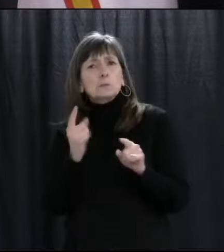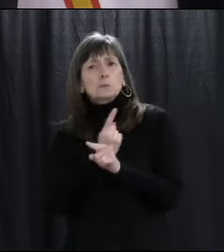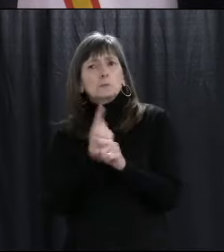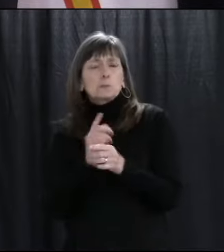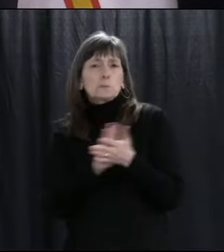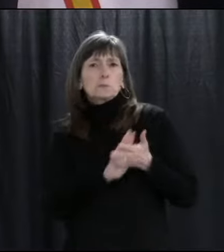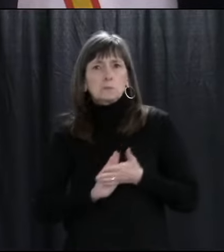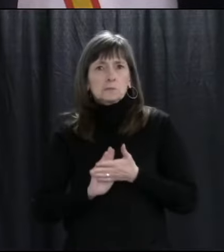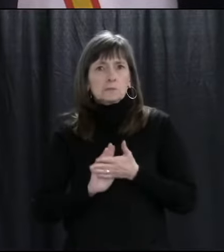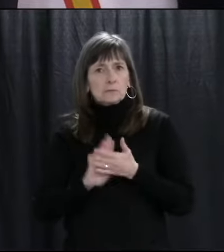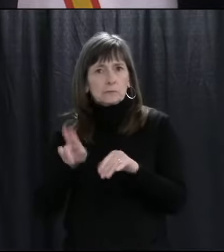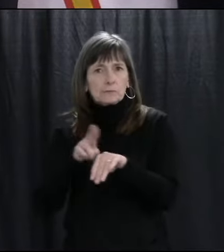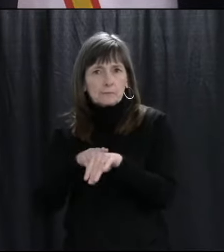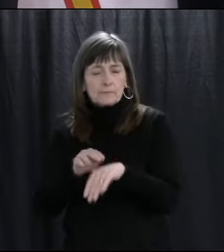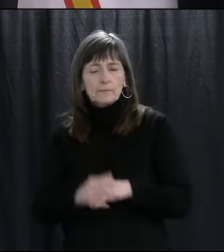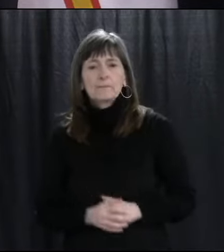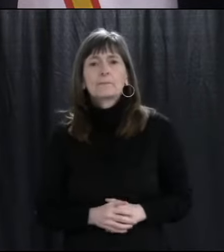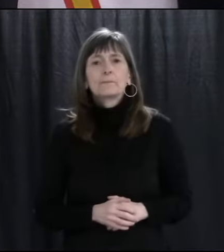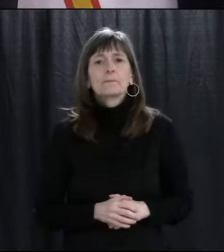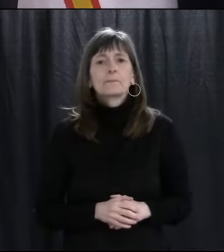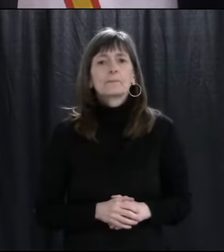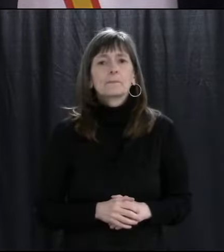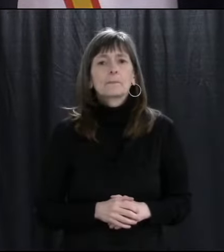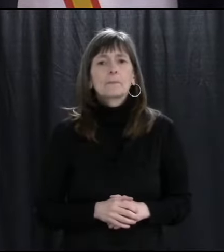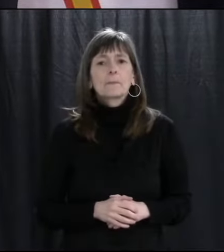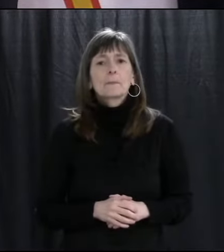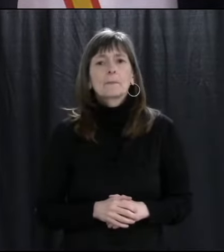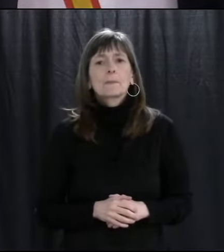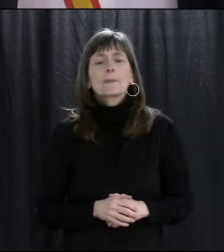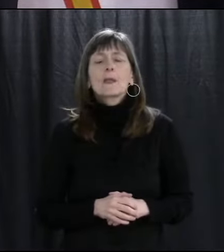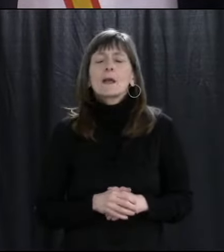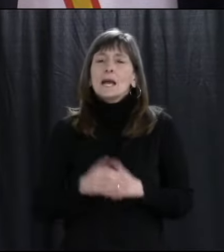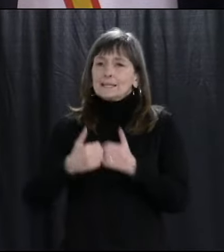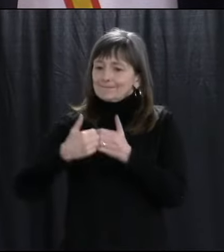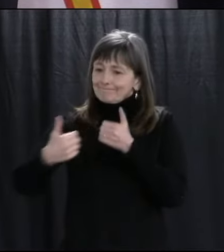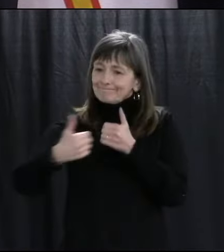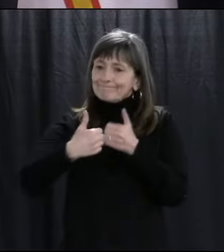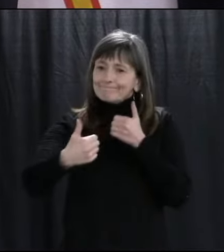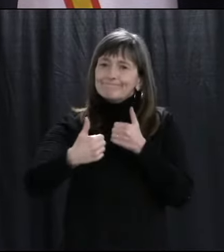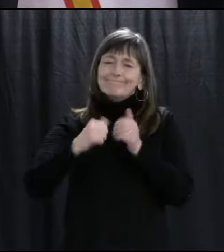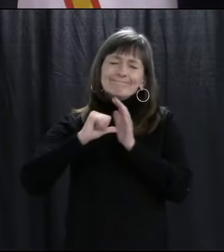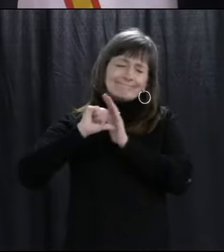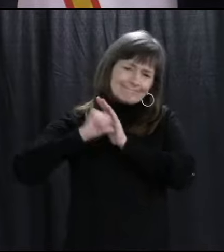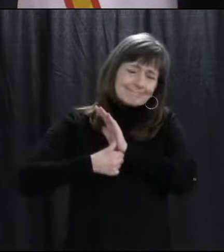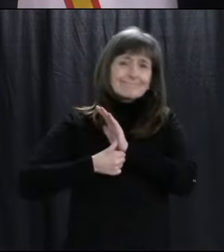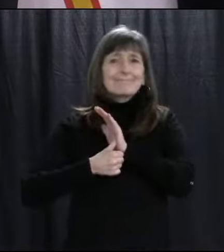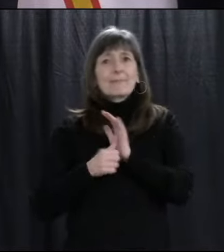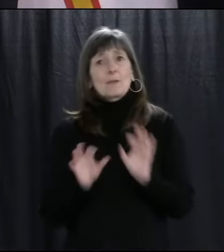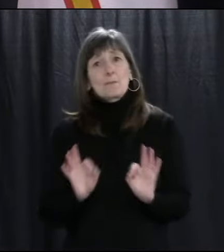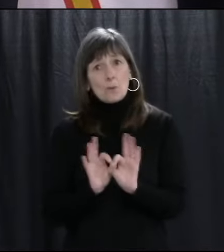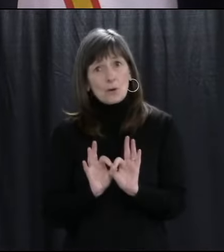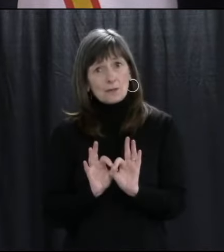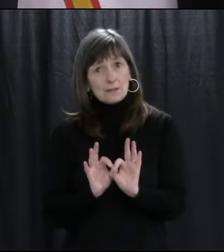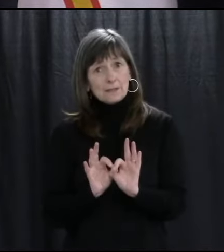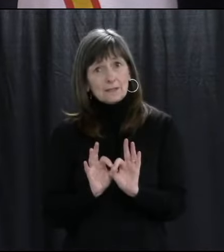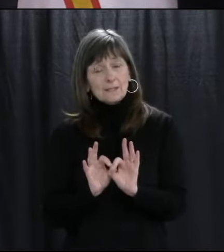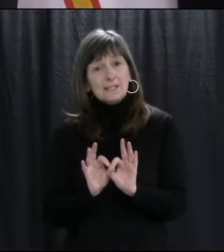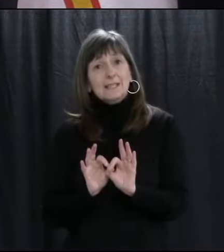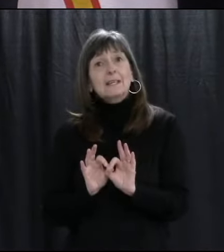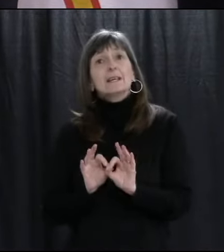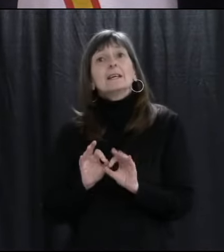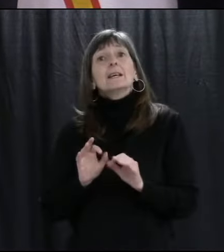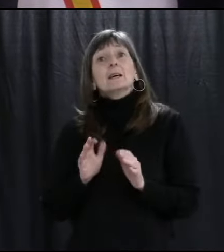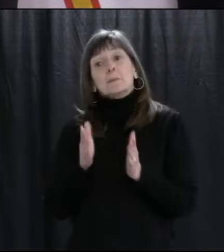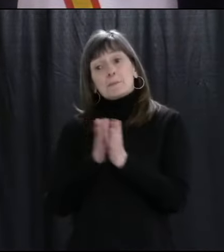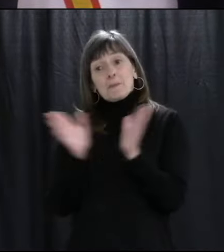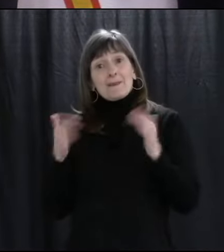I want to continue to stress the importance of social distancing. Social distancing is a term applied to certain measures that are taken by